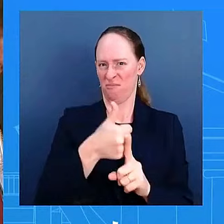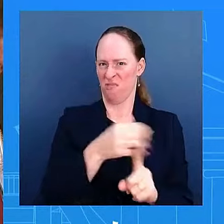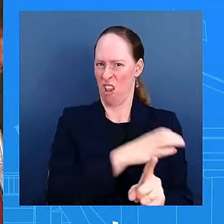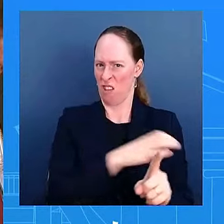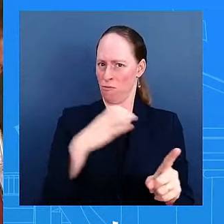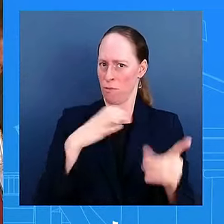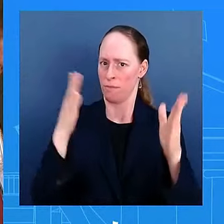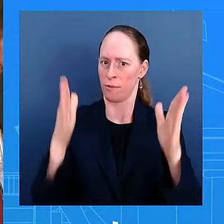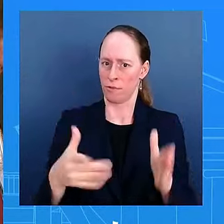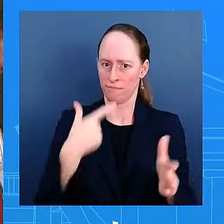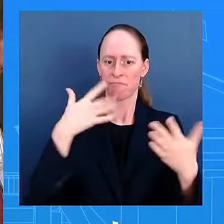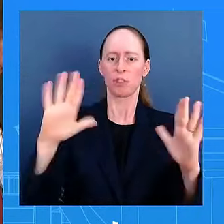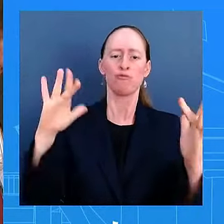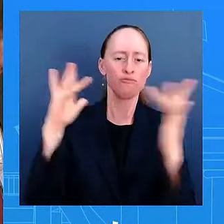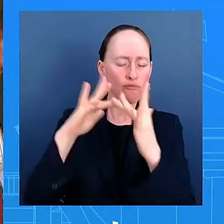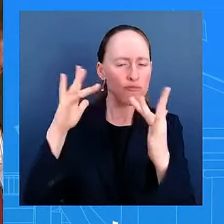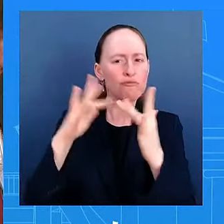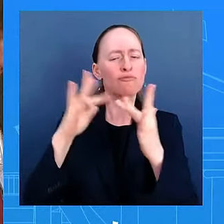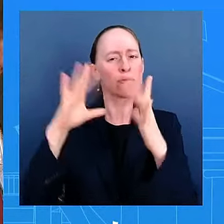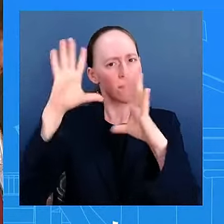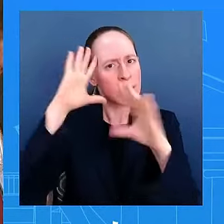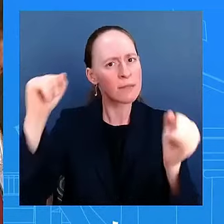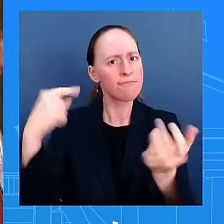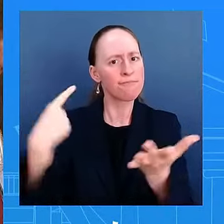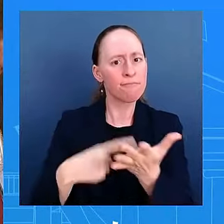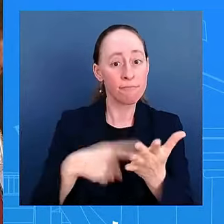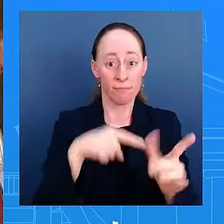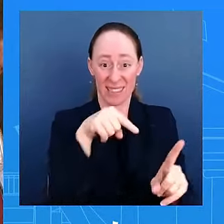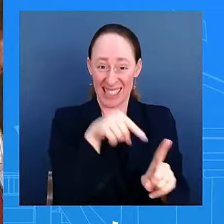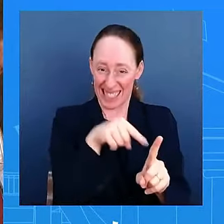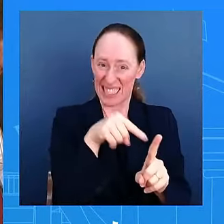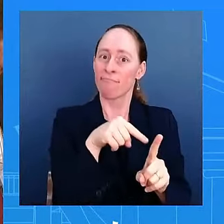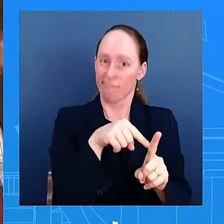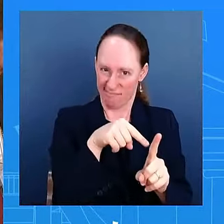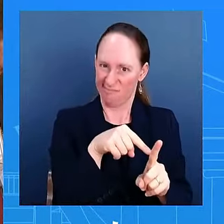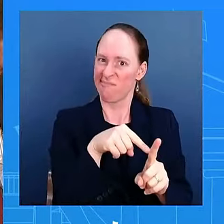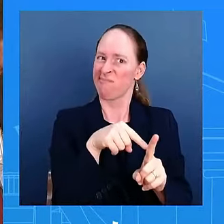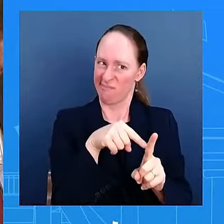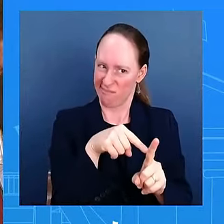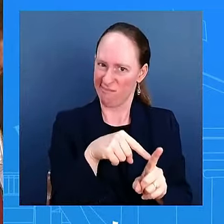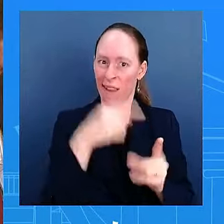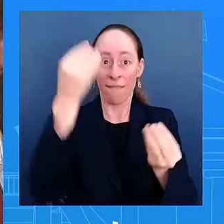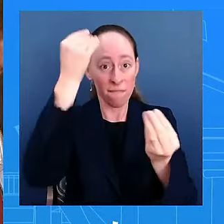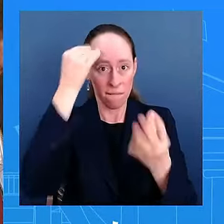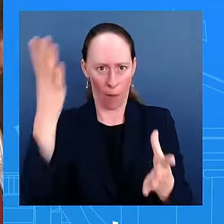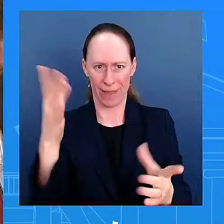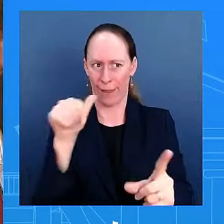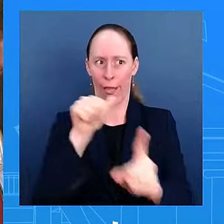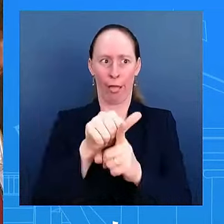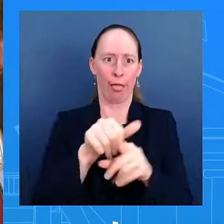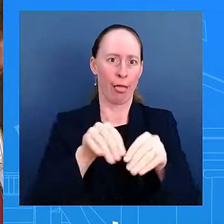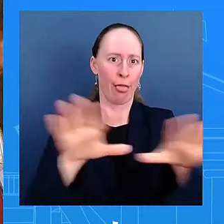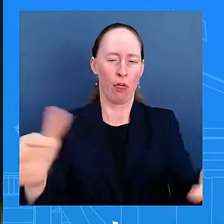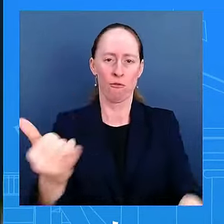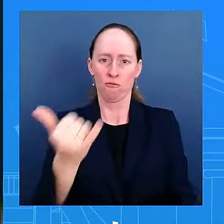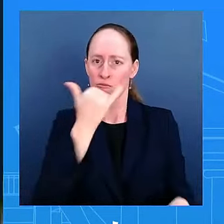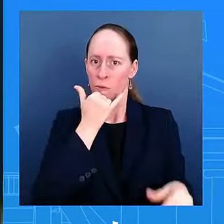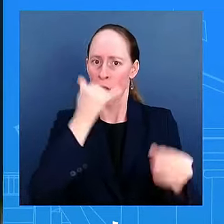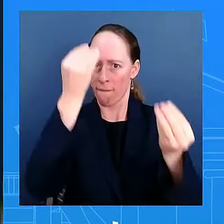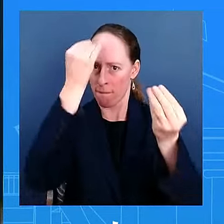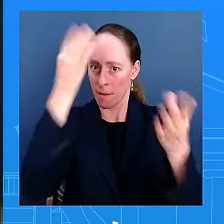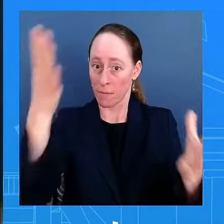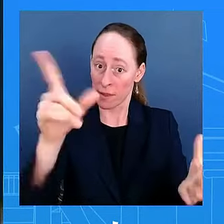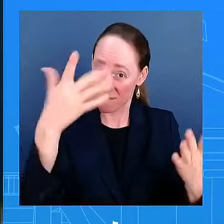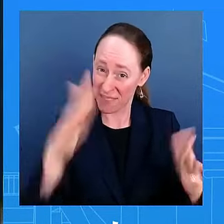about FEMA assistance. Did that come up in the conversation? Did the president, you know, directly talk to her about that and encourage her to stop it? Look, the president was